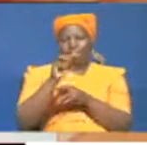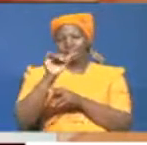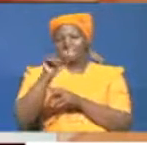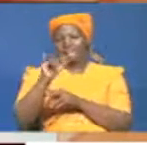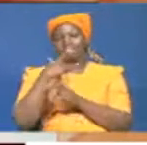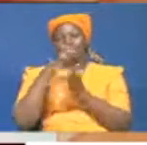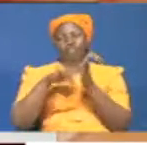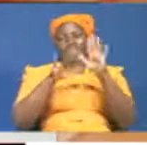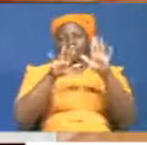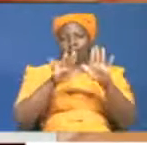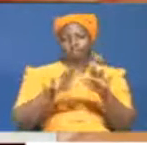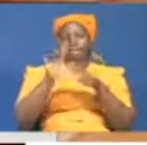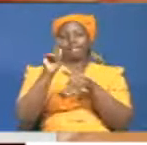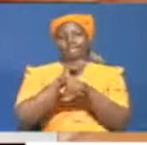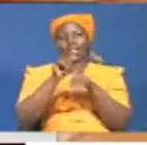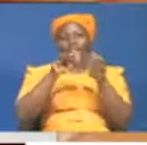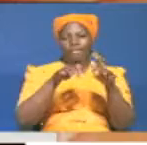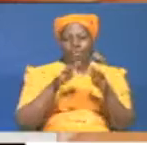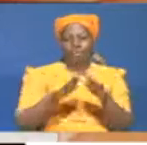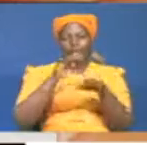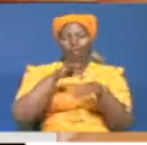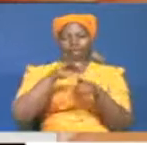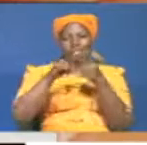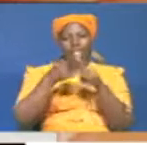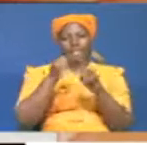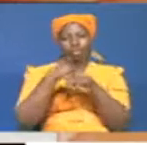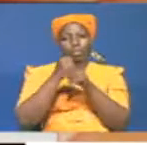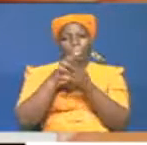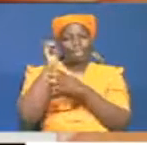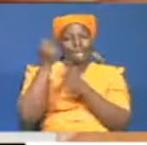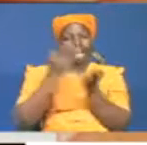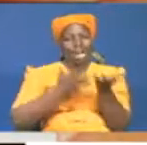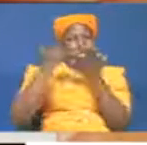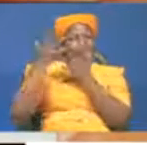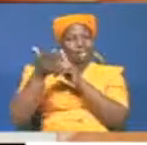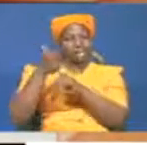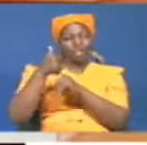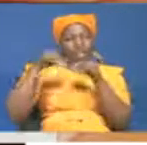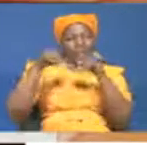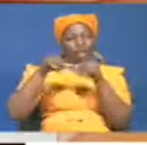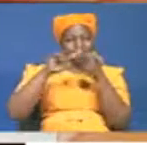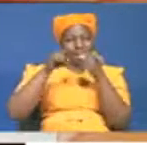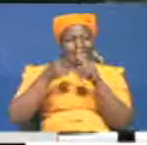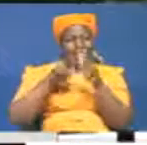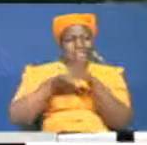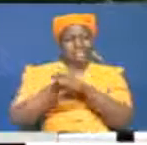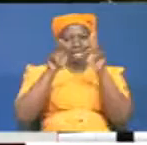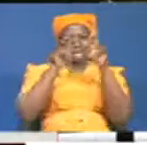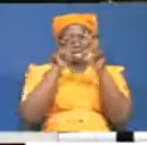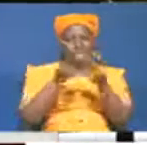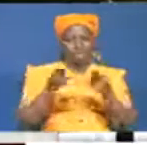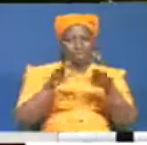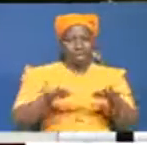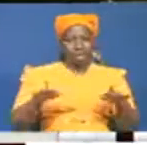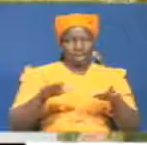train farmers on standards to ensure Kenyan export meet the quality standards in the international market. As